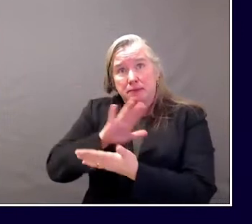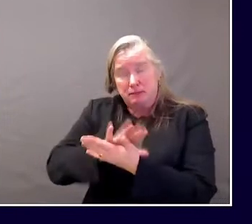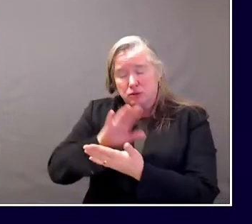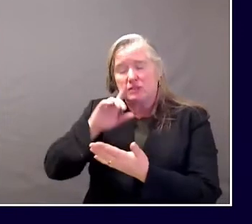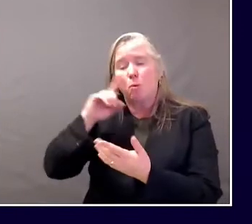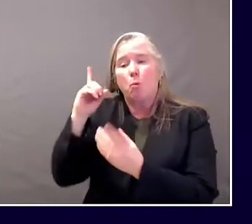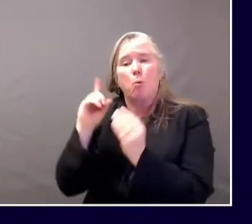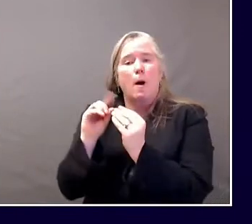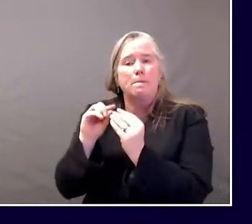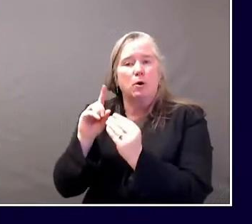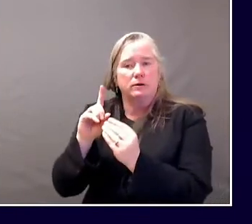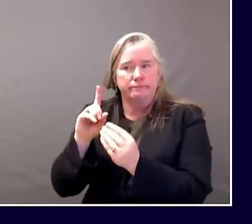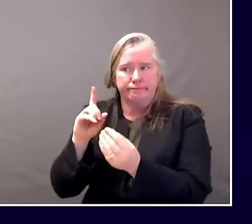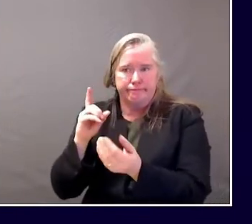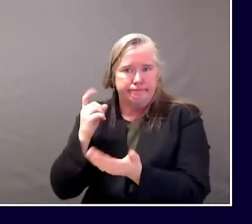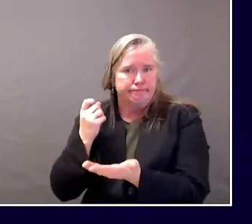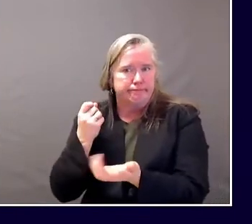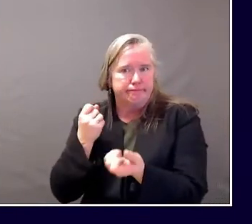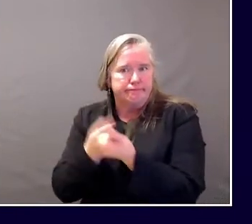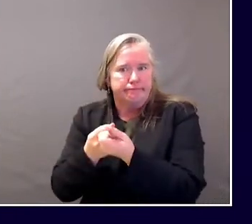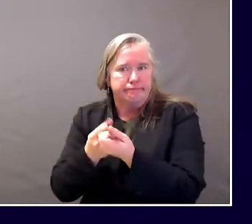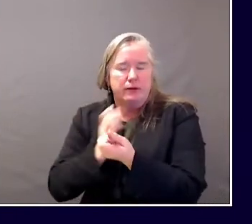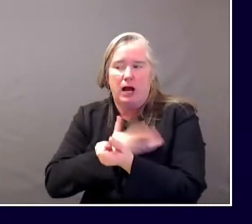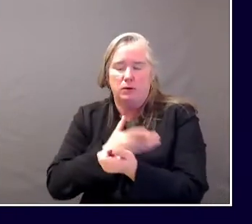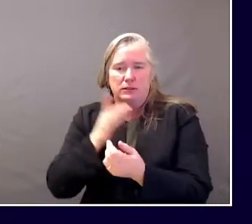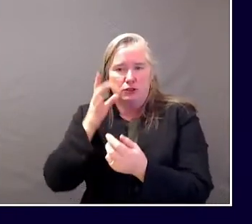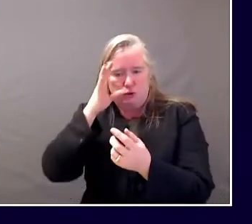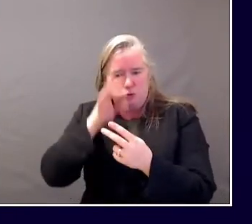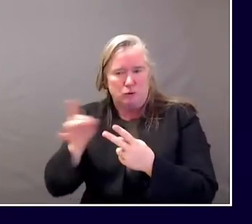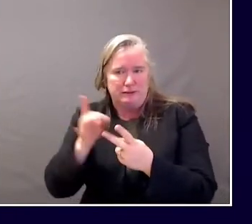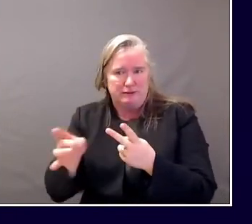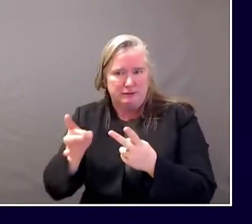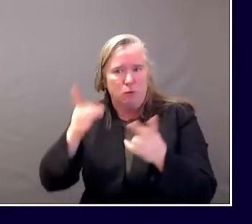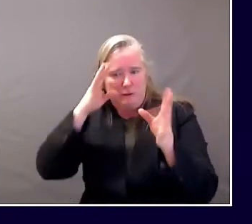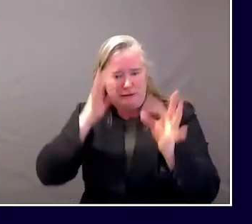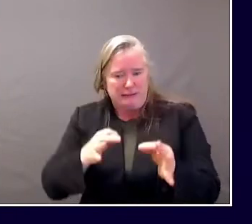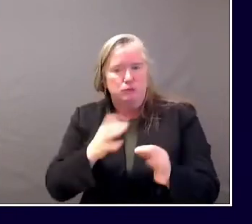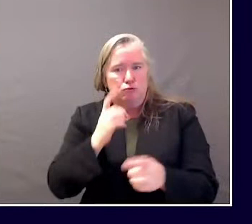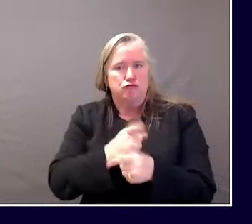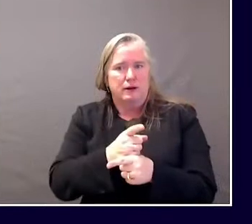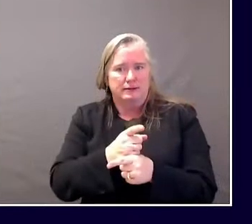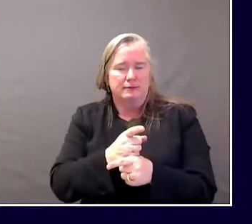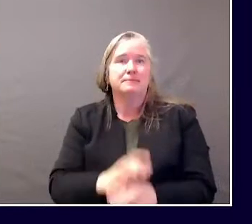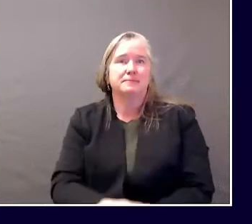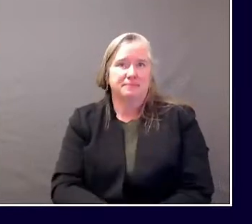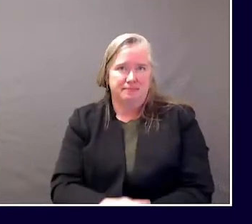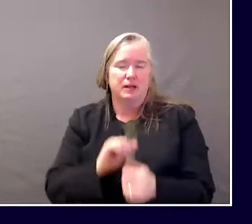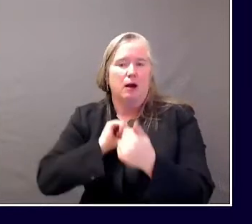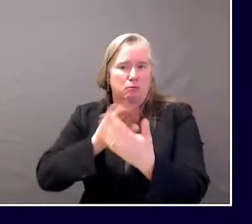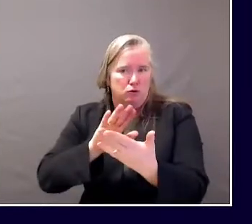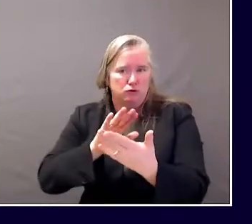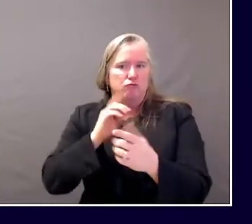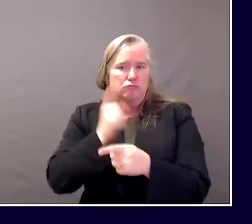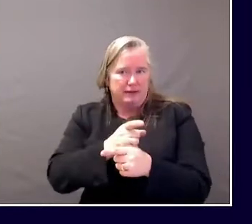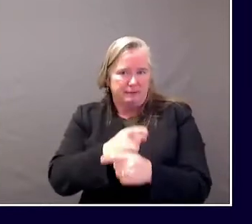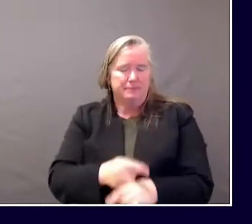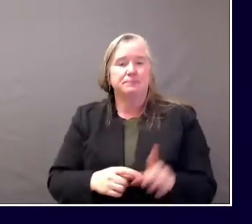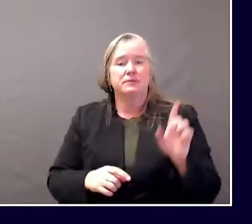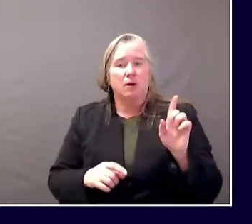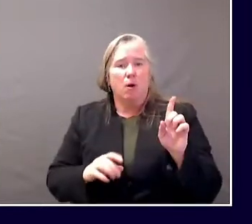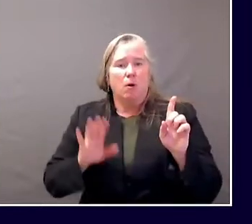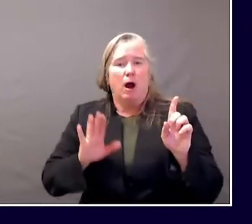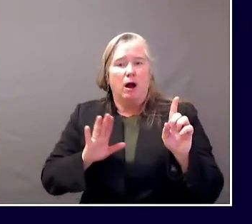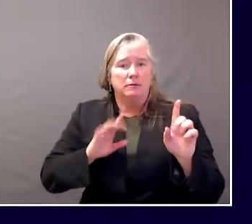more affirmation that the choice that we made to do so was the right one. Thank you. And then I just have one more question, a little